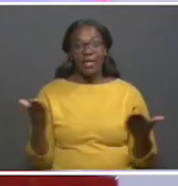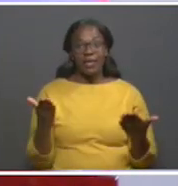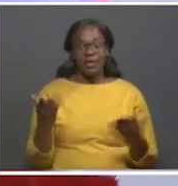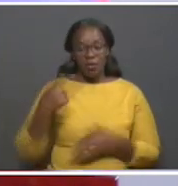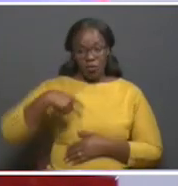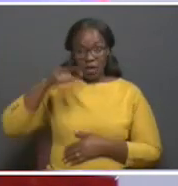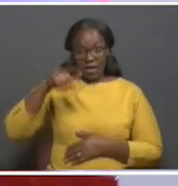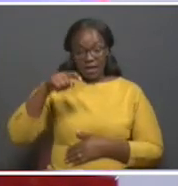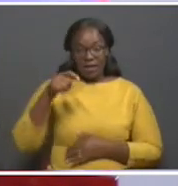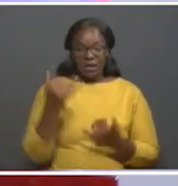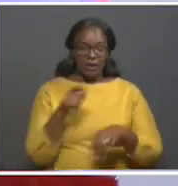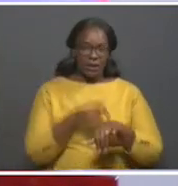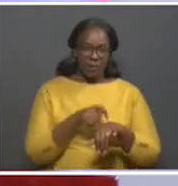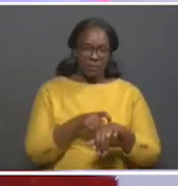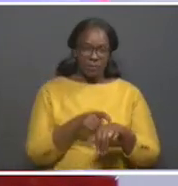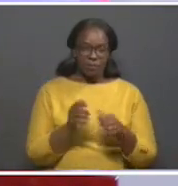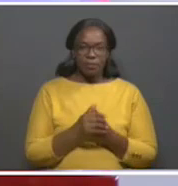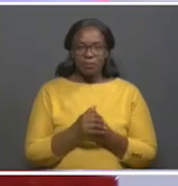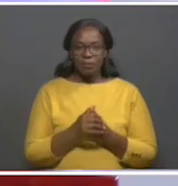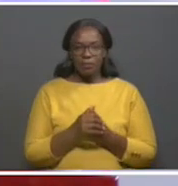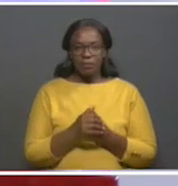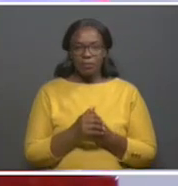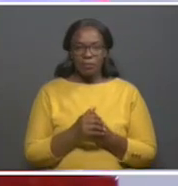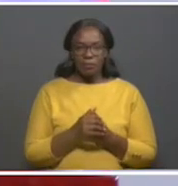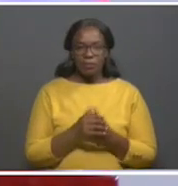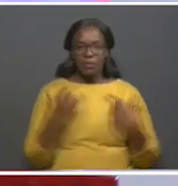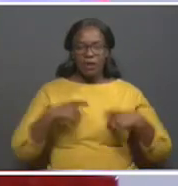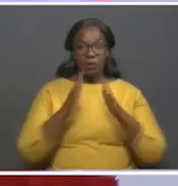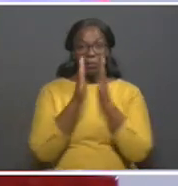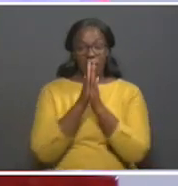need in this time. So let's pray that the